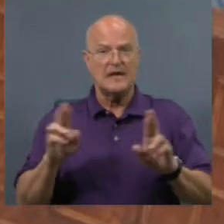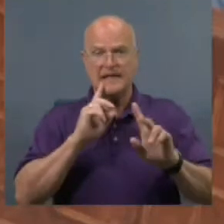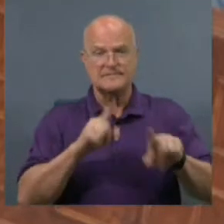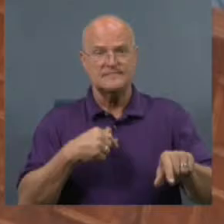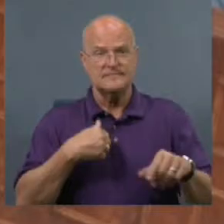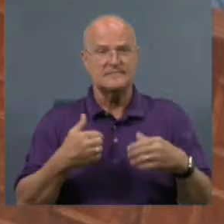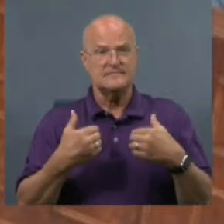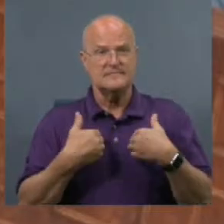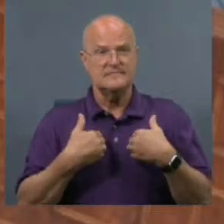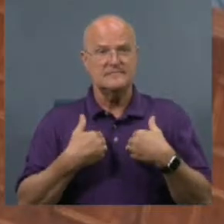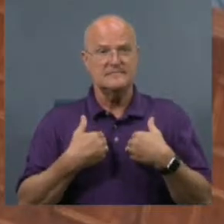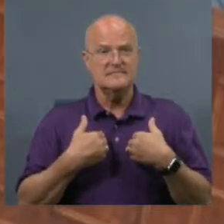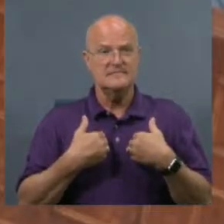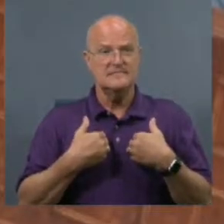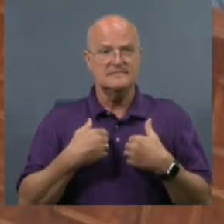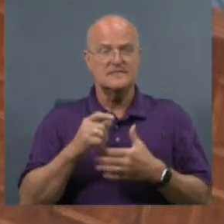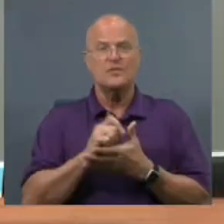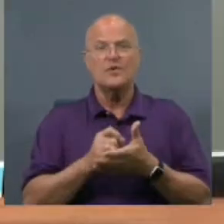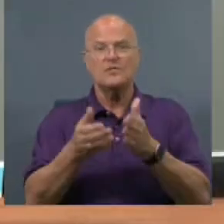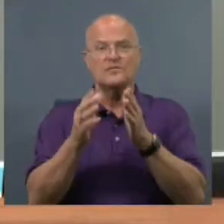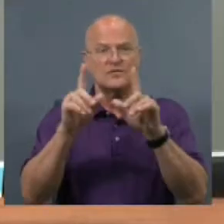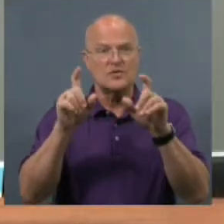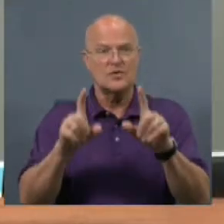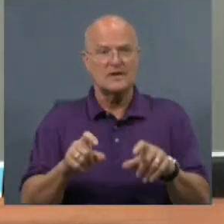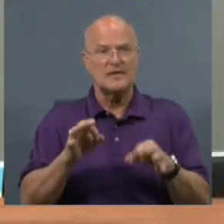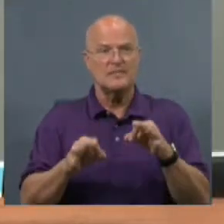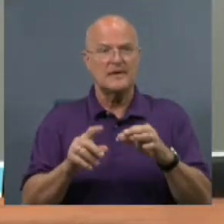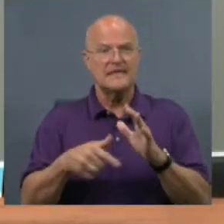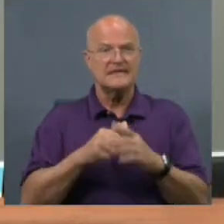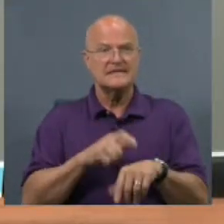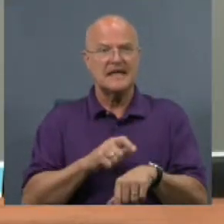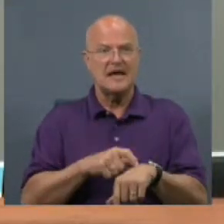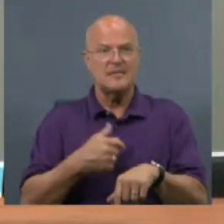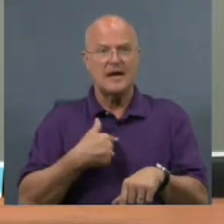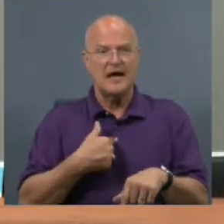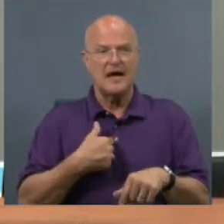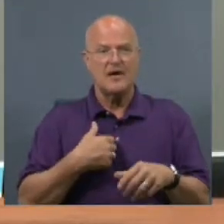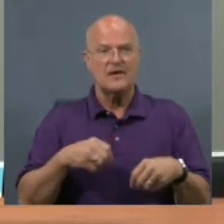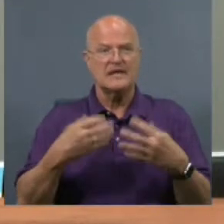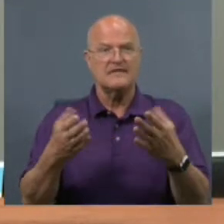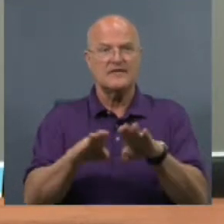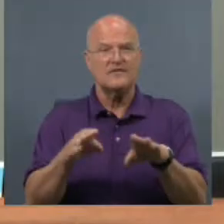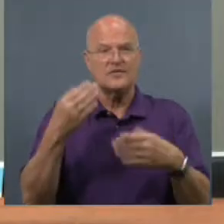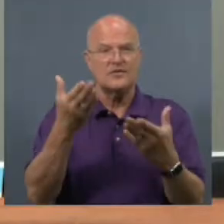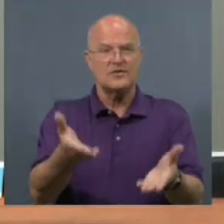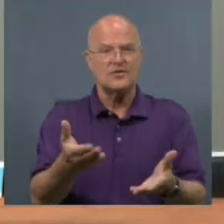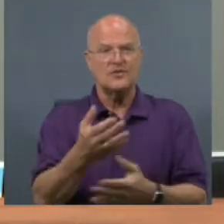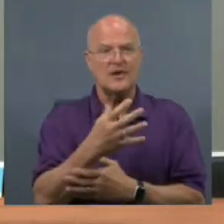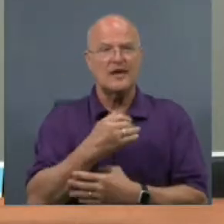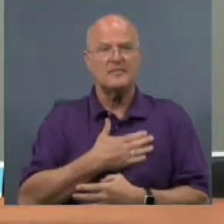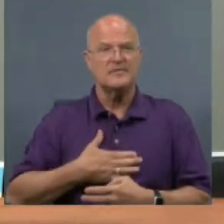I wrote our questions down. But at this time, I want to give the floor over to you.